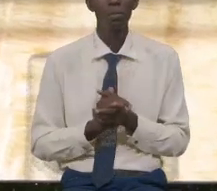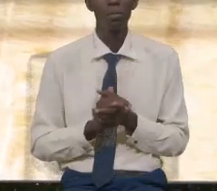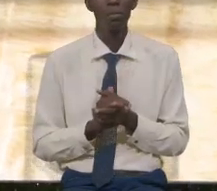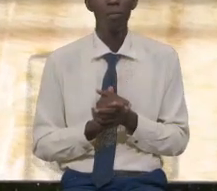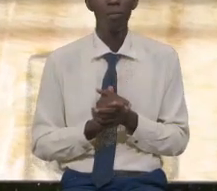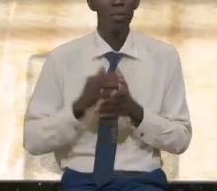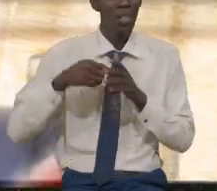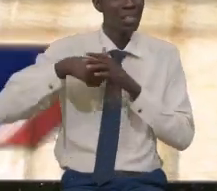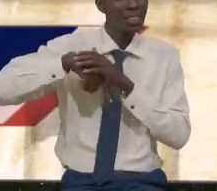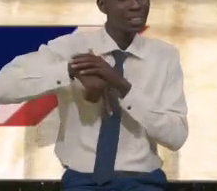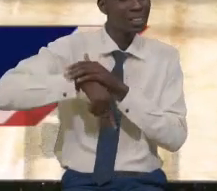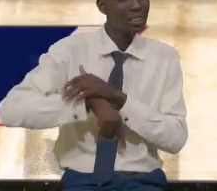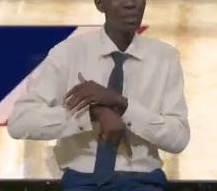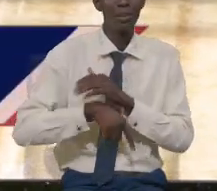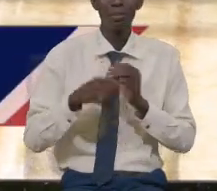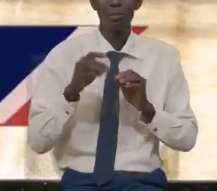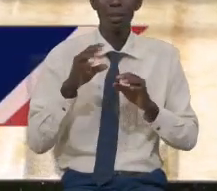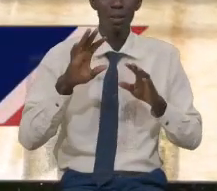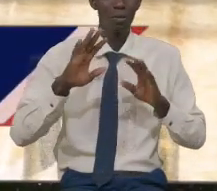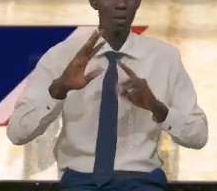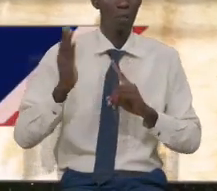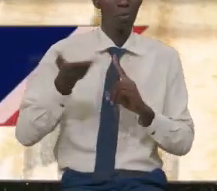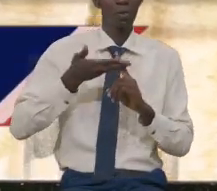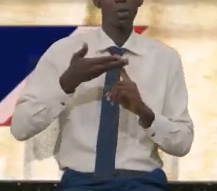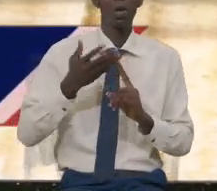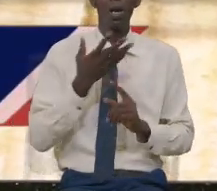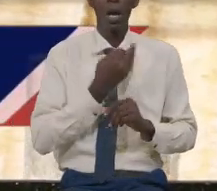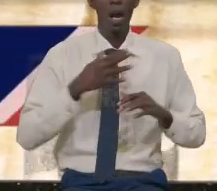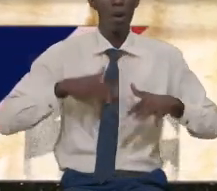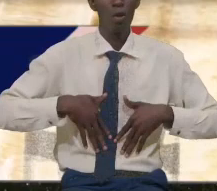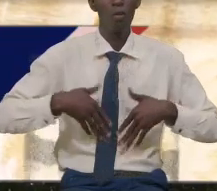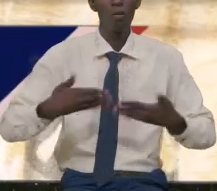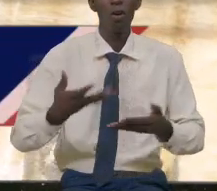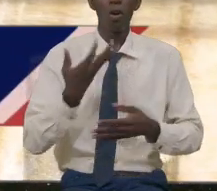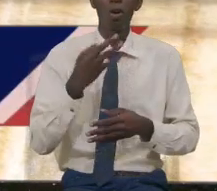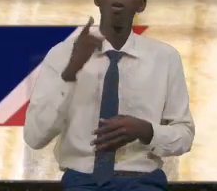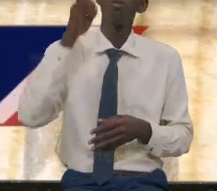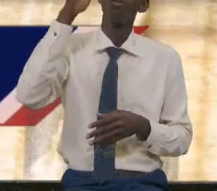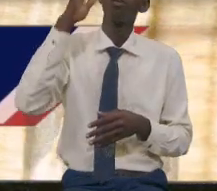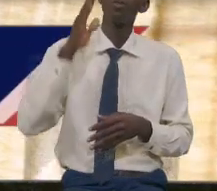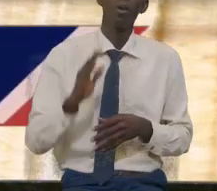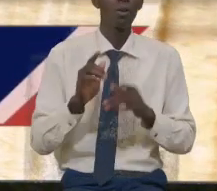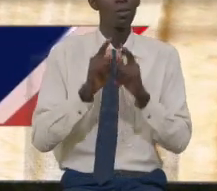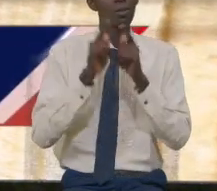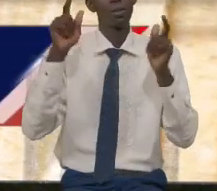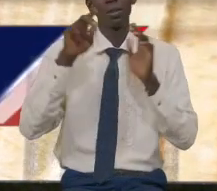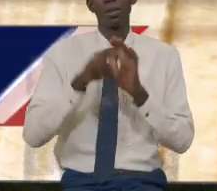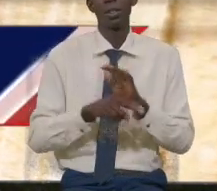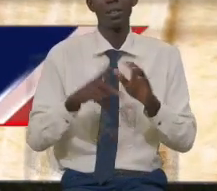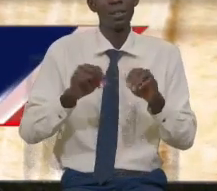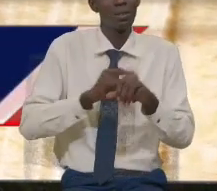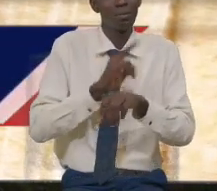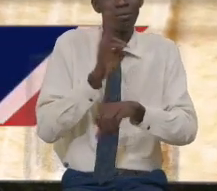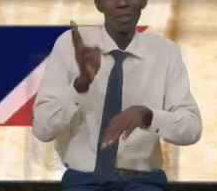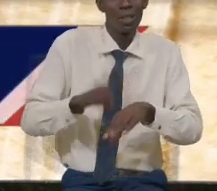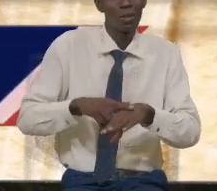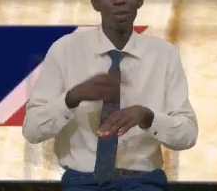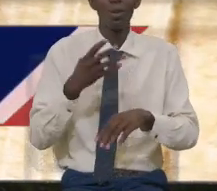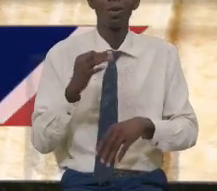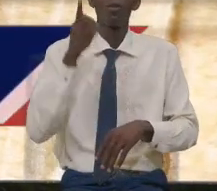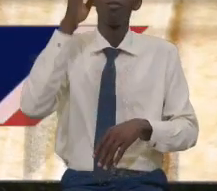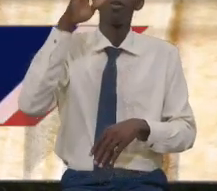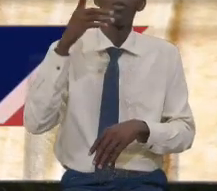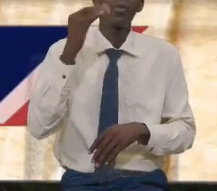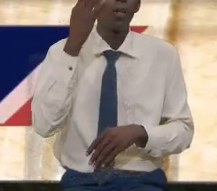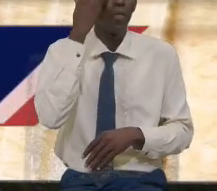deep conviction and confession of God's attributes, the nature of God, the knowledge